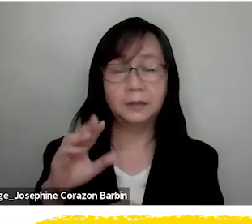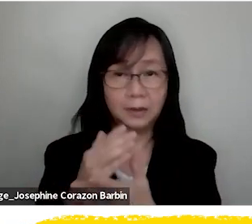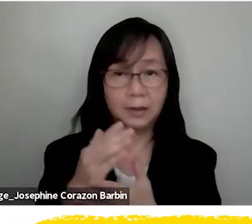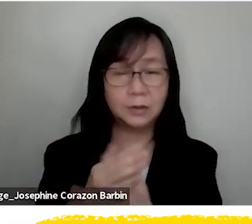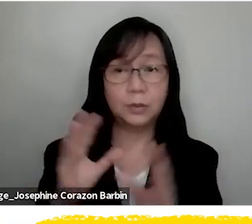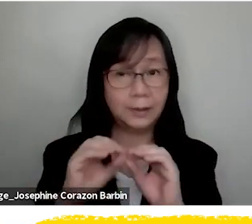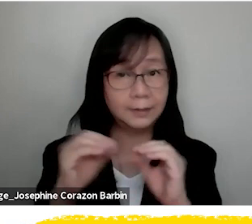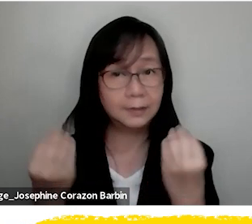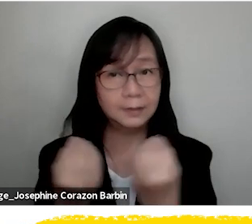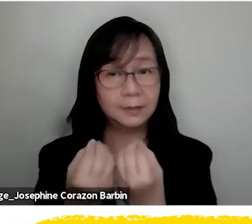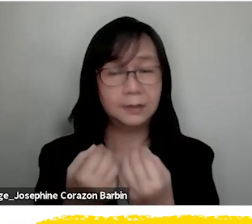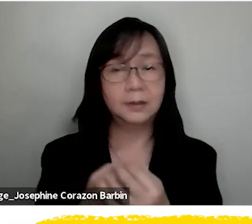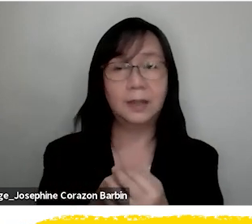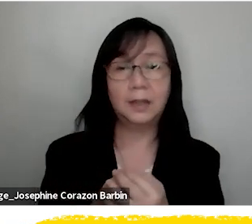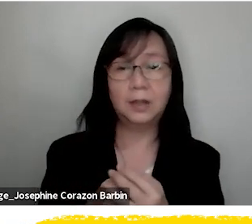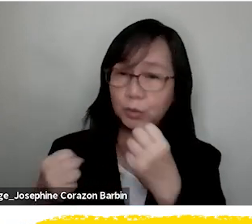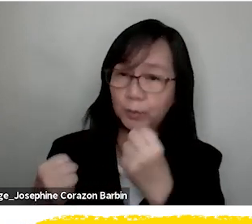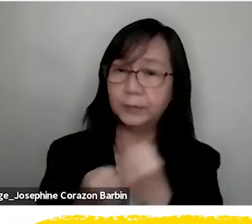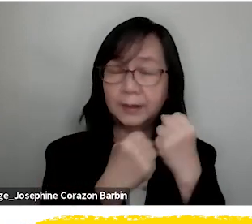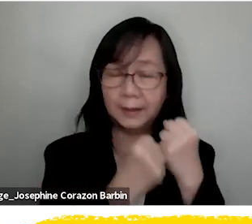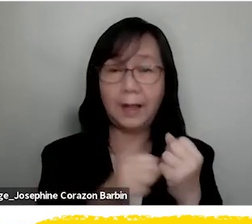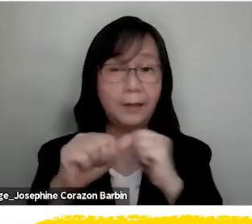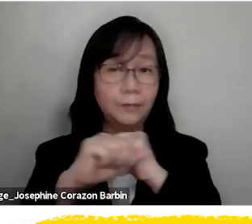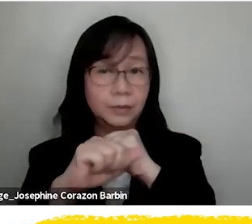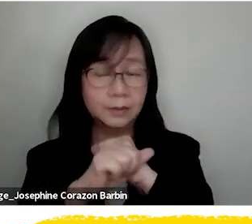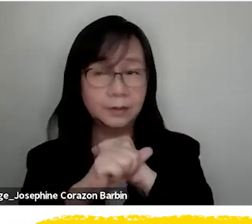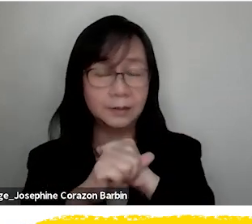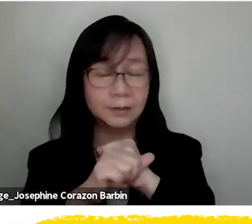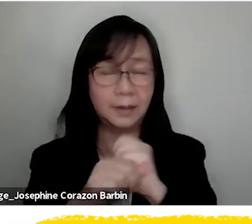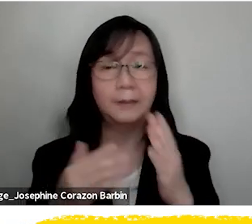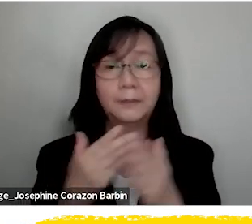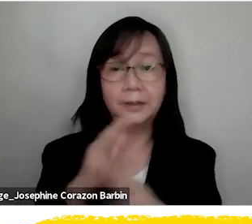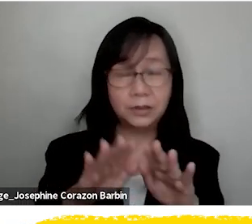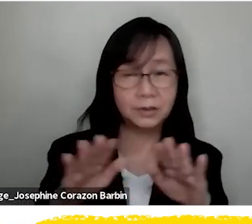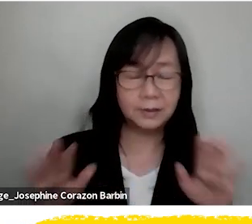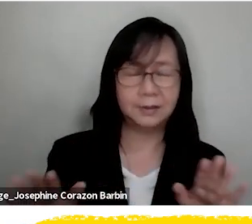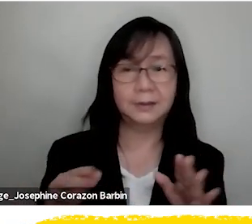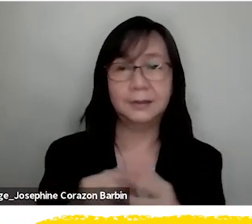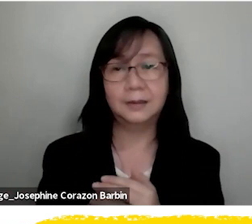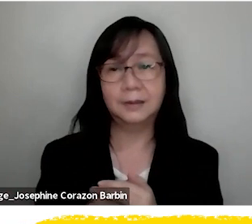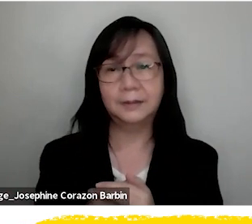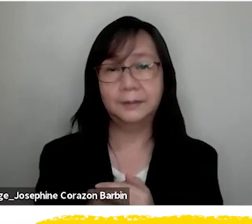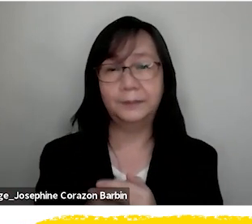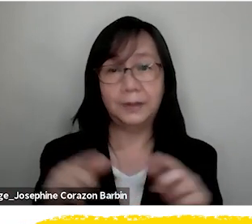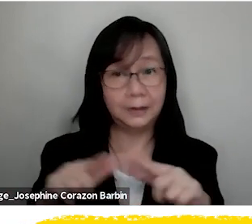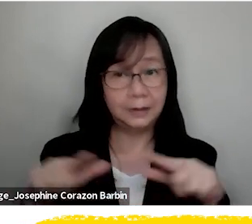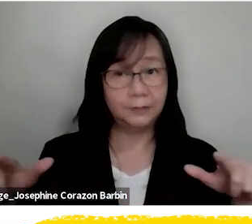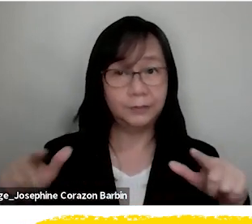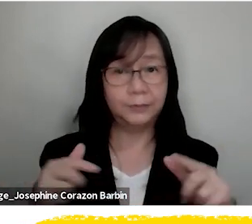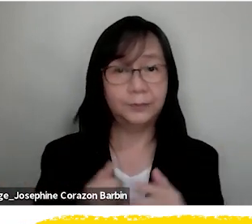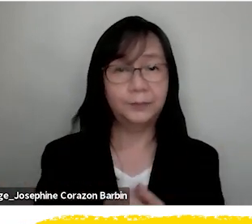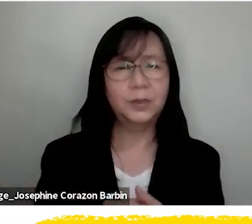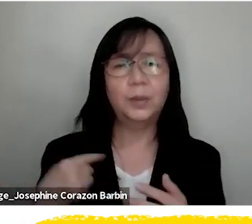are supporting advocacy by children at the national level. And so we started